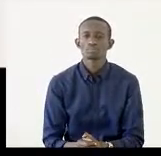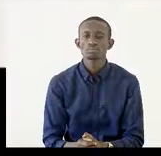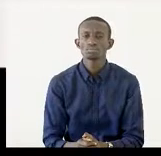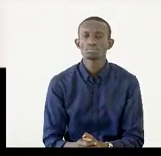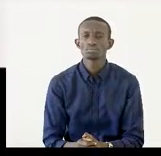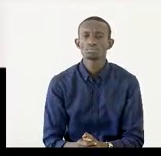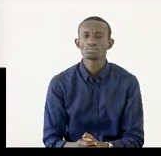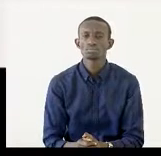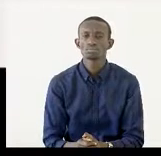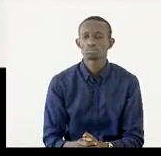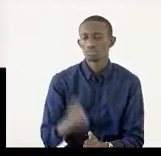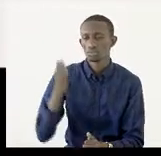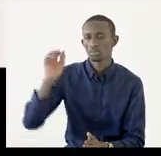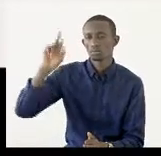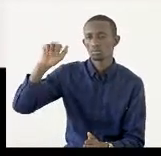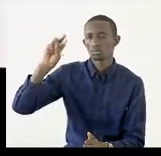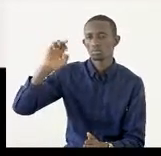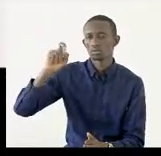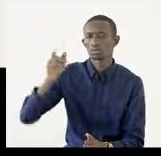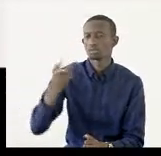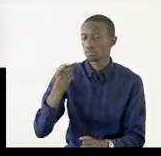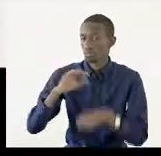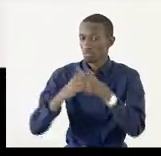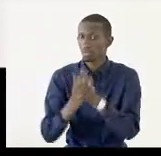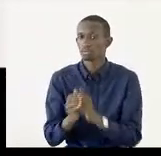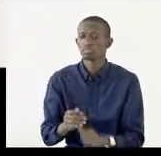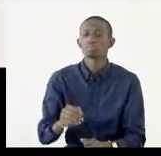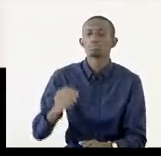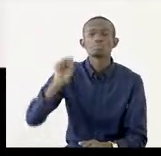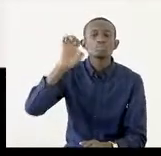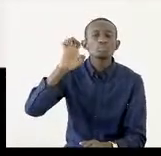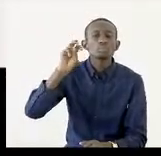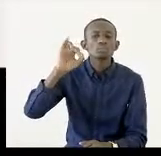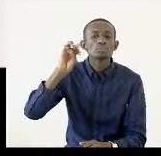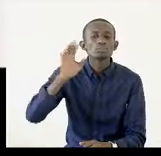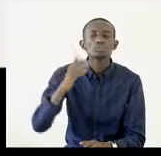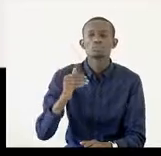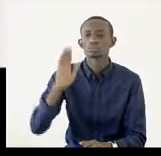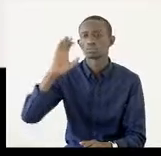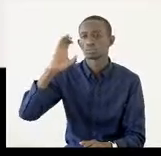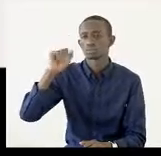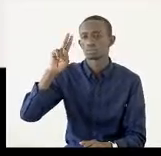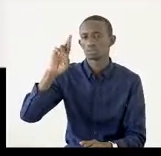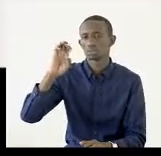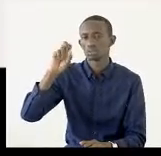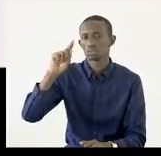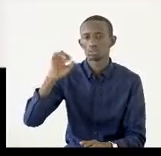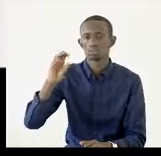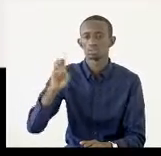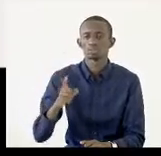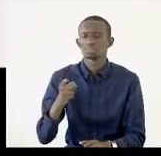of the ammonia derivatives. So they form semicarbazones. That is the general